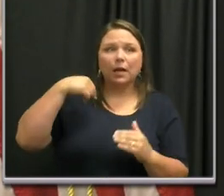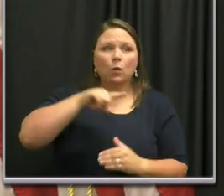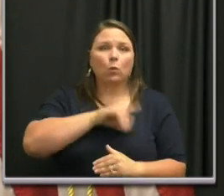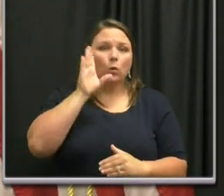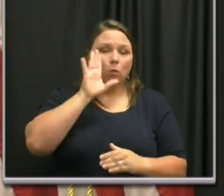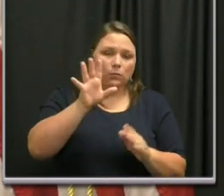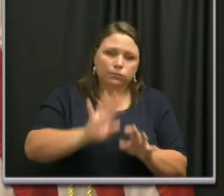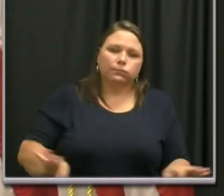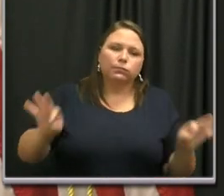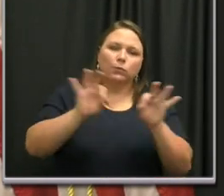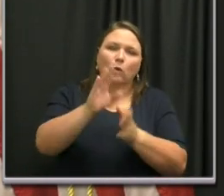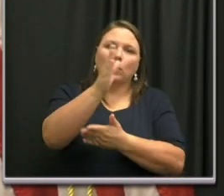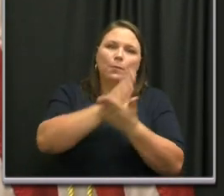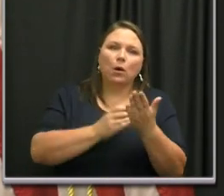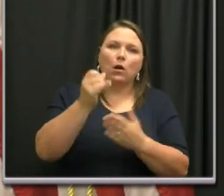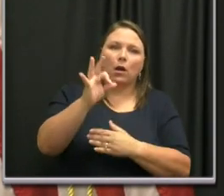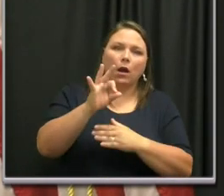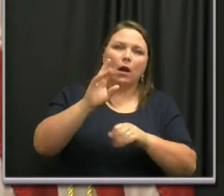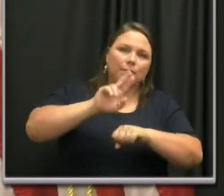significant national